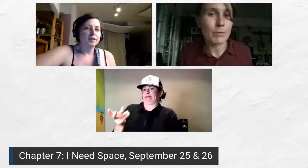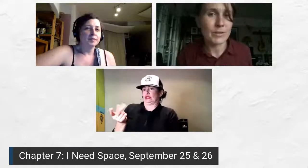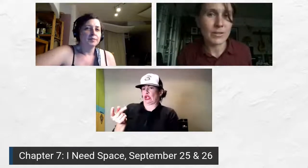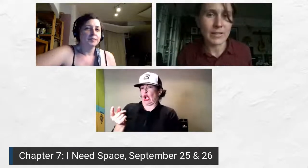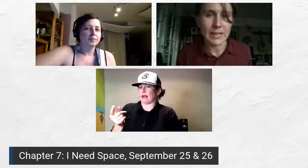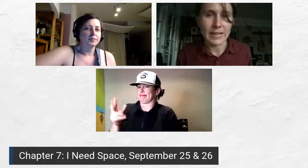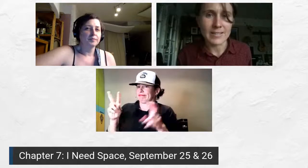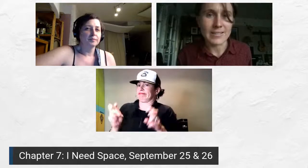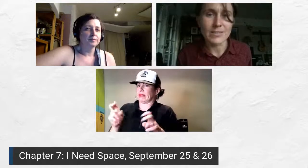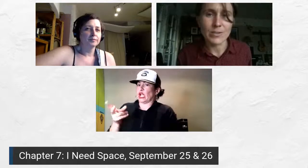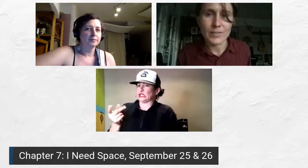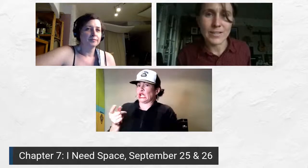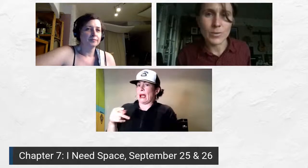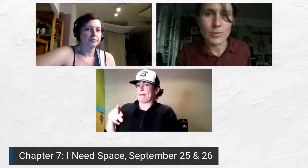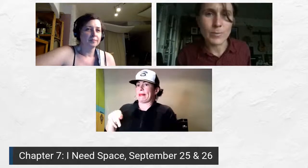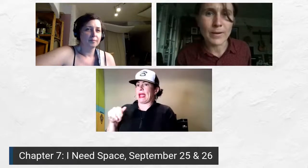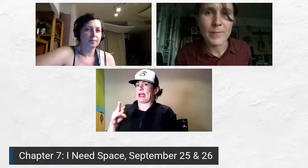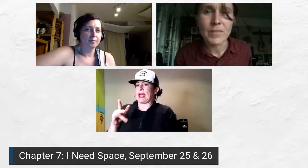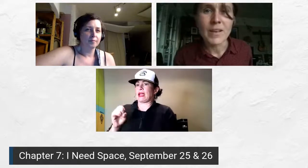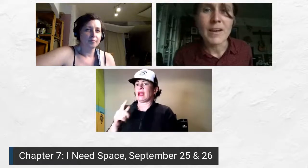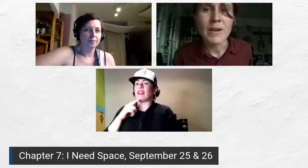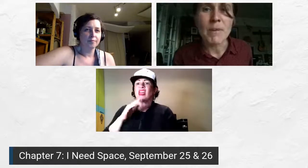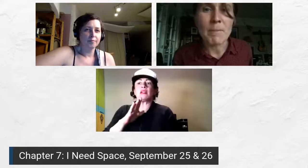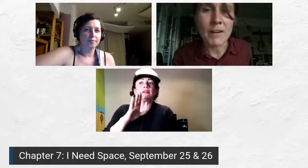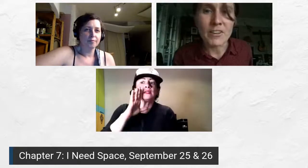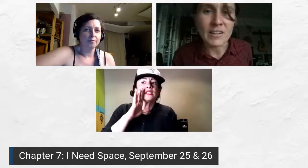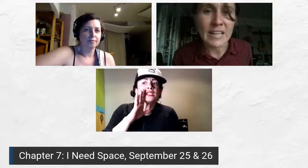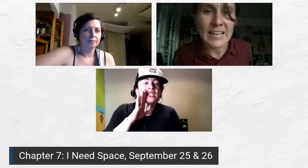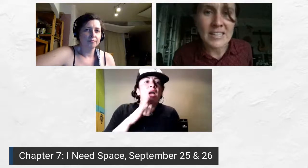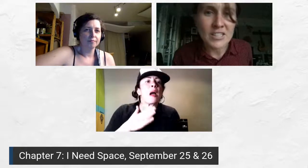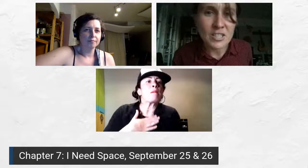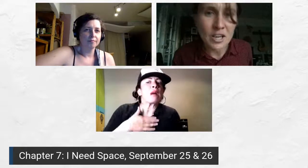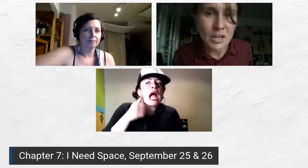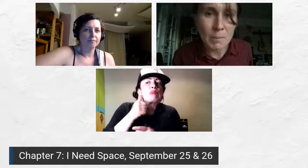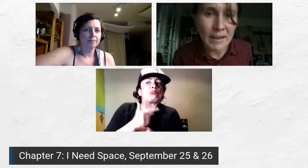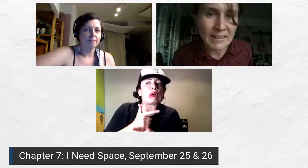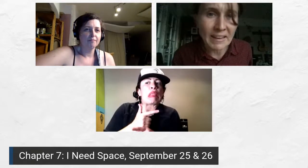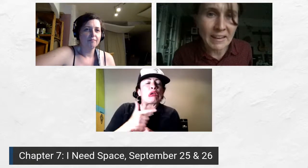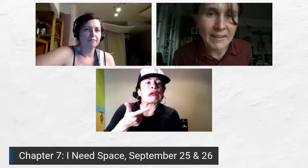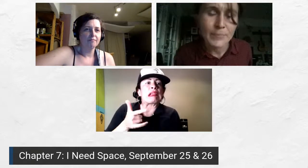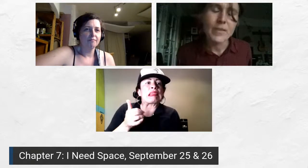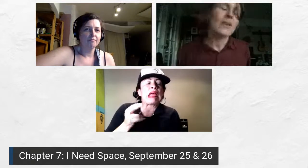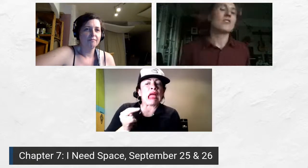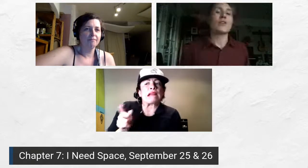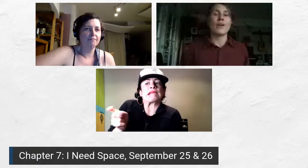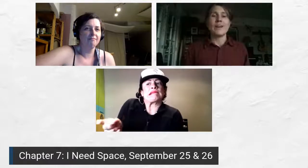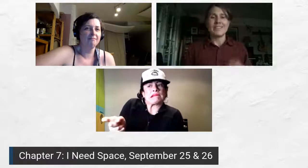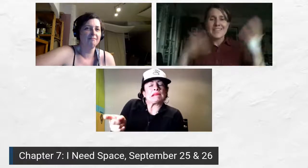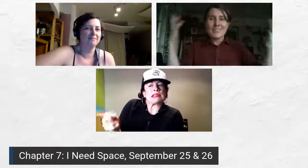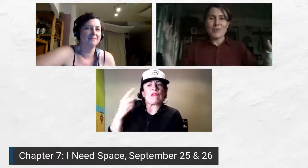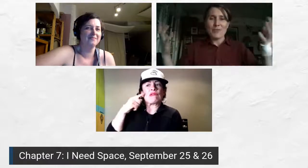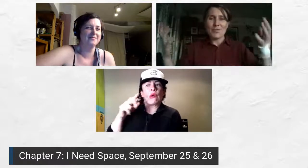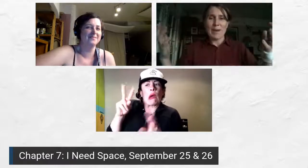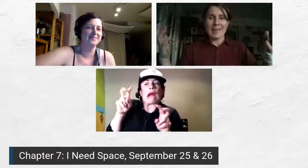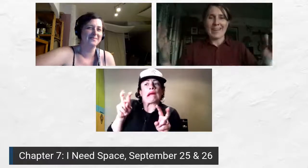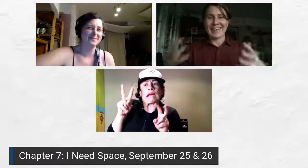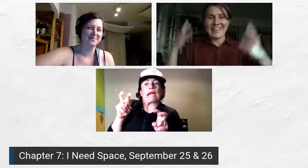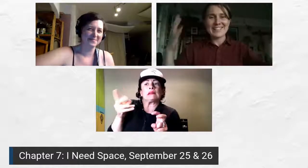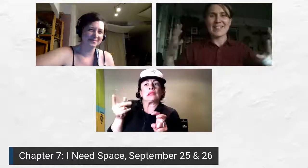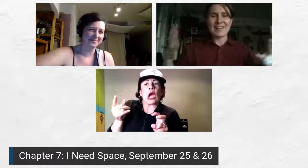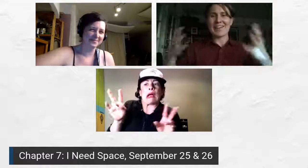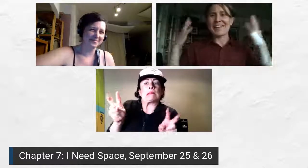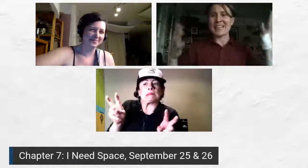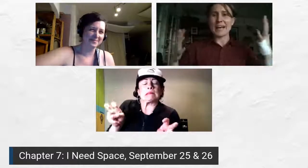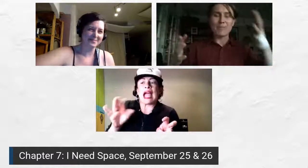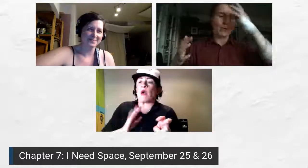in conspiratorially and says in sort of a stage whisper, my brother Glenn is the dog pancake. So this is our first pancake.